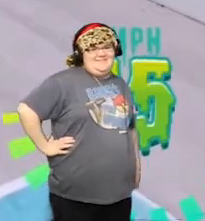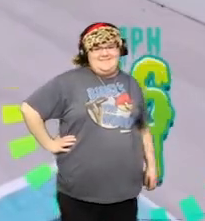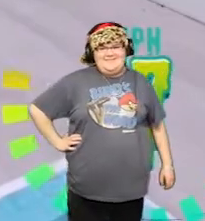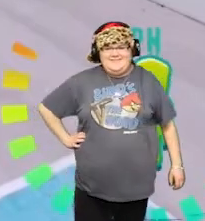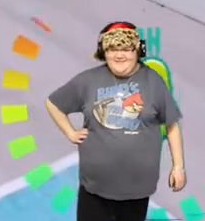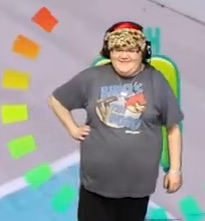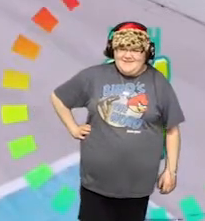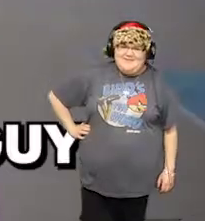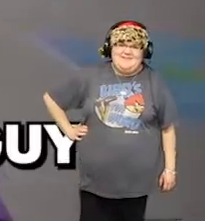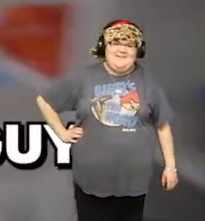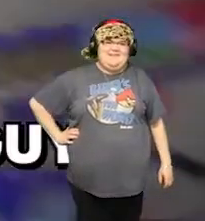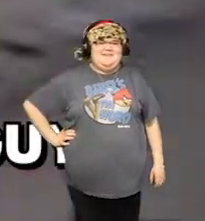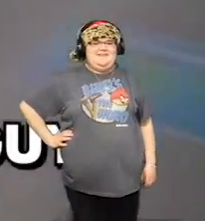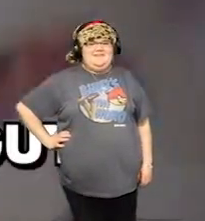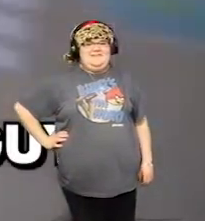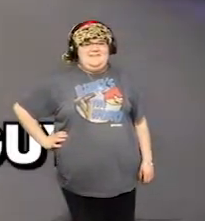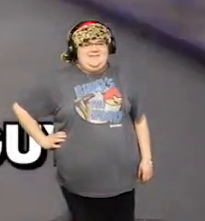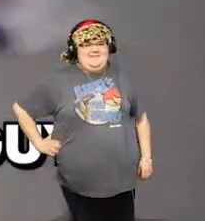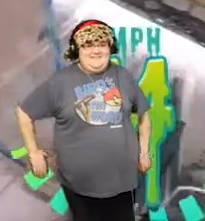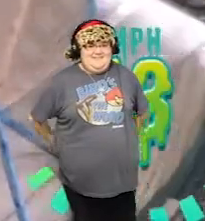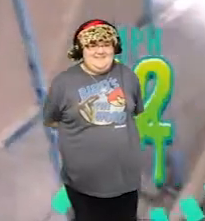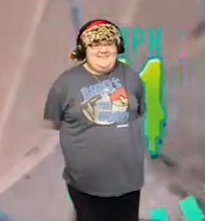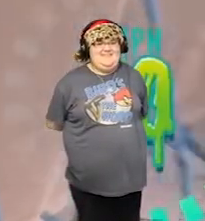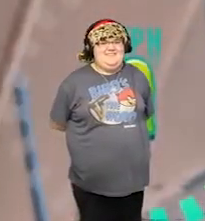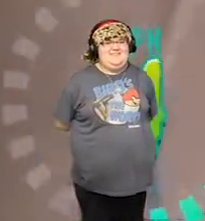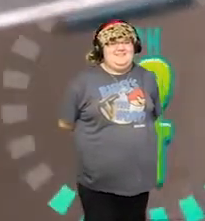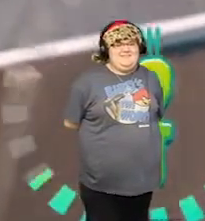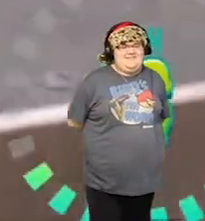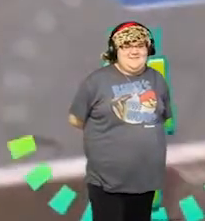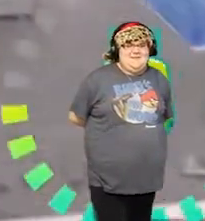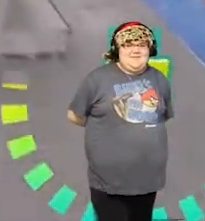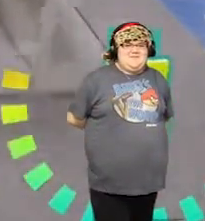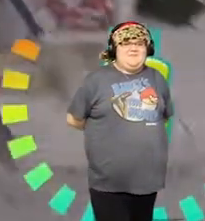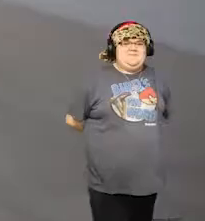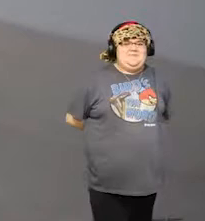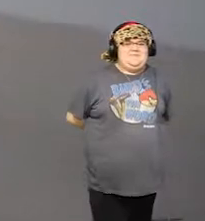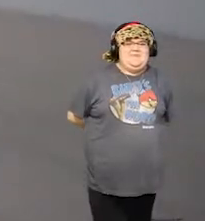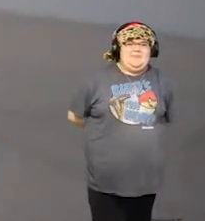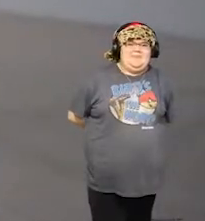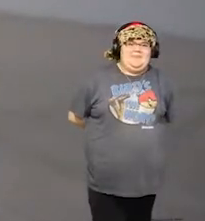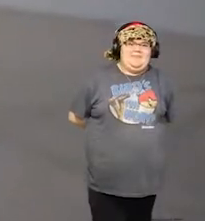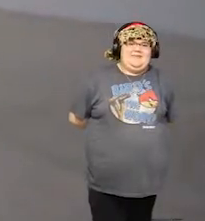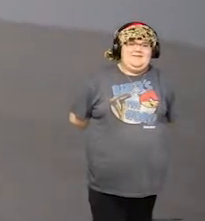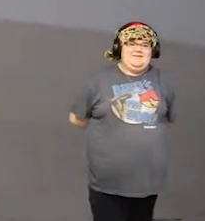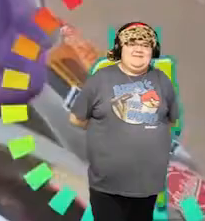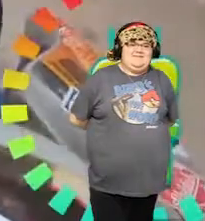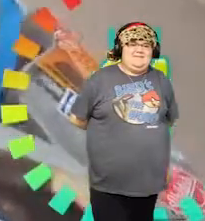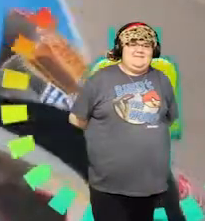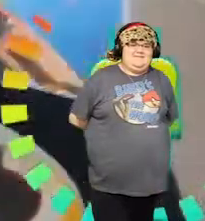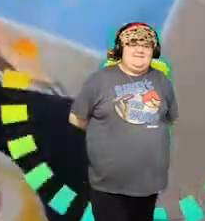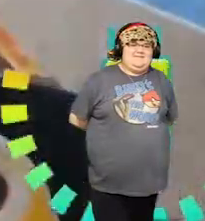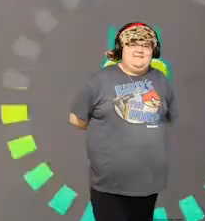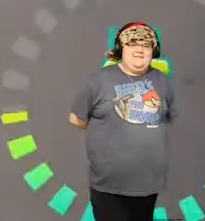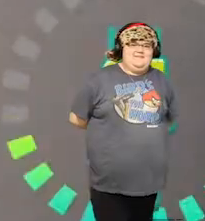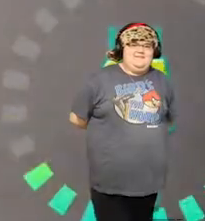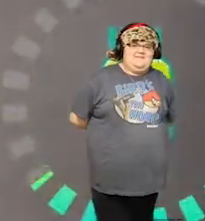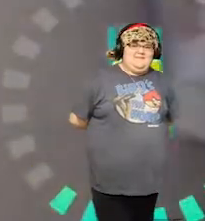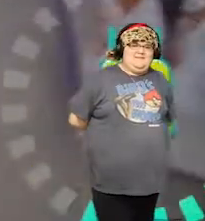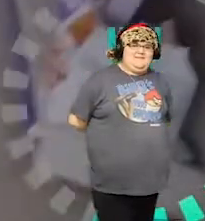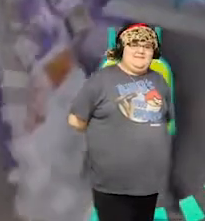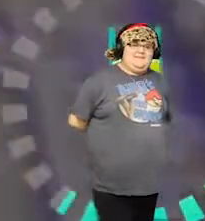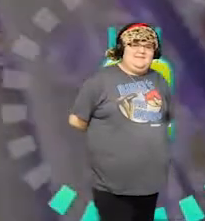bro? Come on, Luke. That's scary look, you know, guys. Straight down aisle two. I reckon he's going to beat me now, you know. He might actually